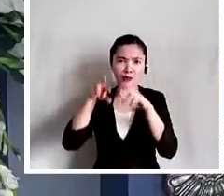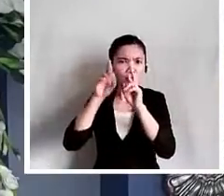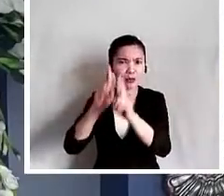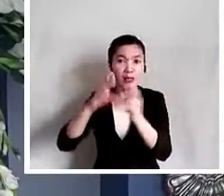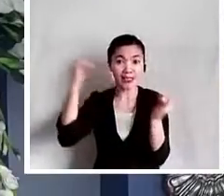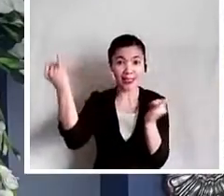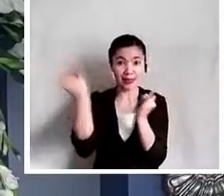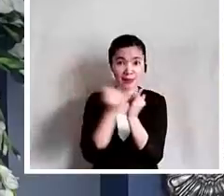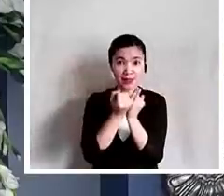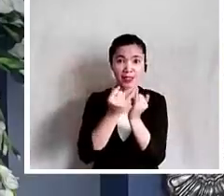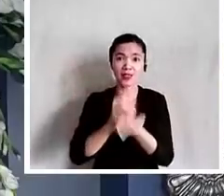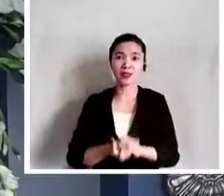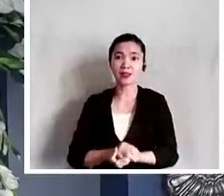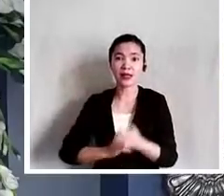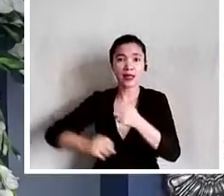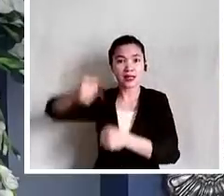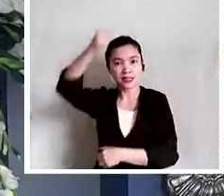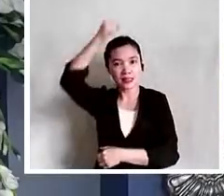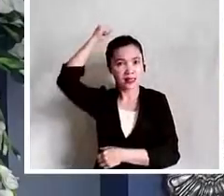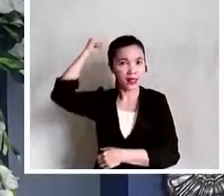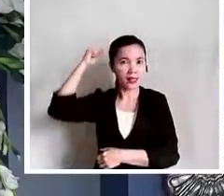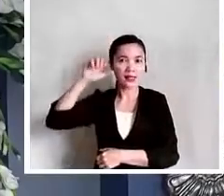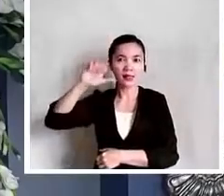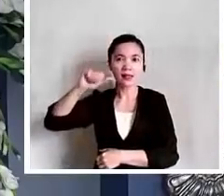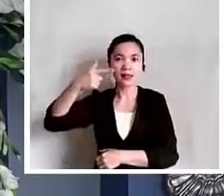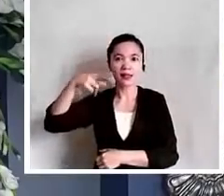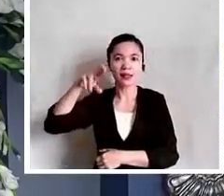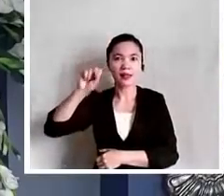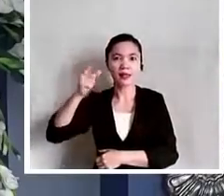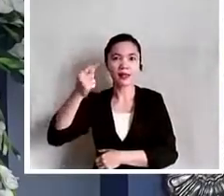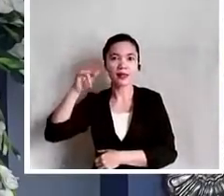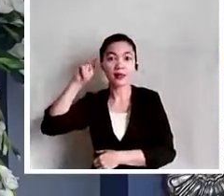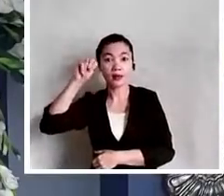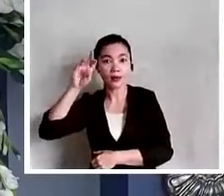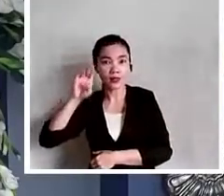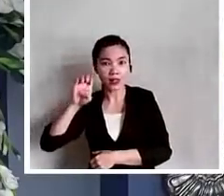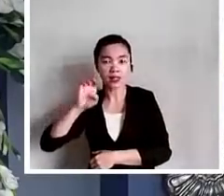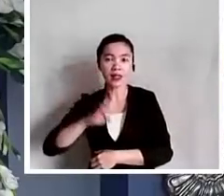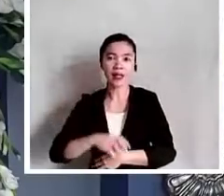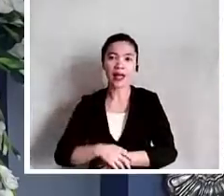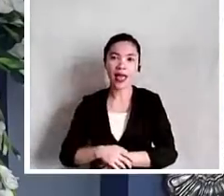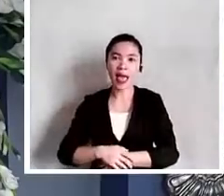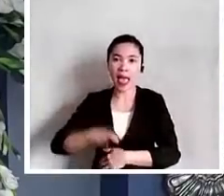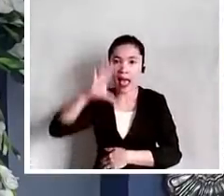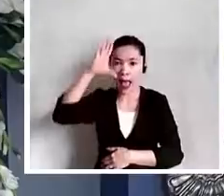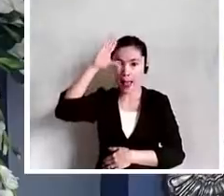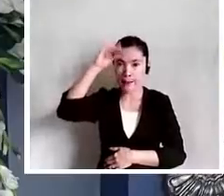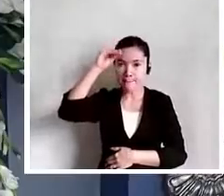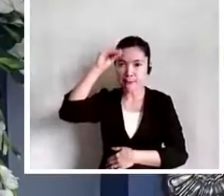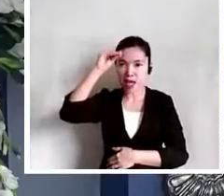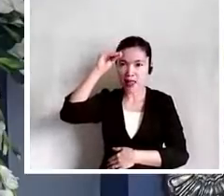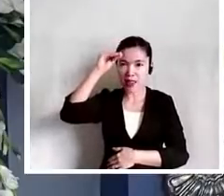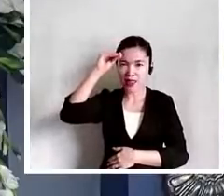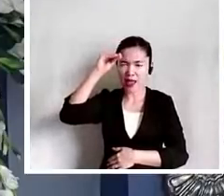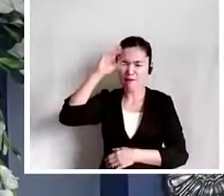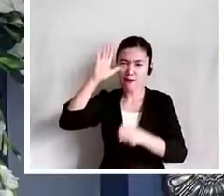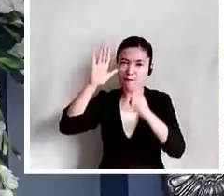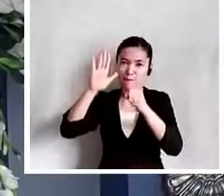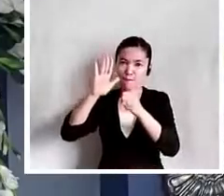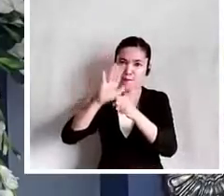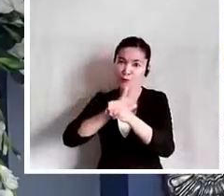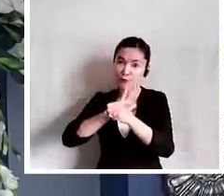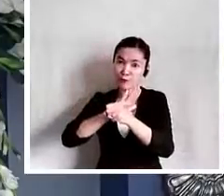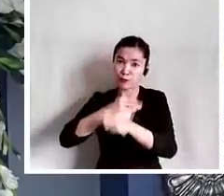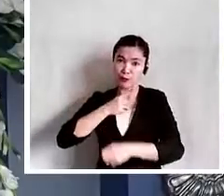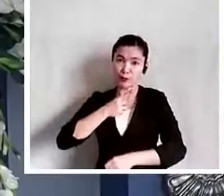Saint Augustine was a man imbued with the desire for a happy life. Usa siya ka